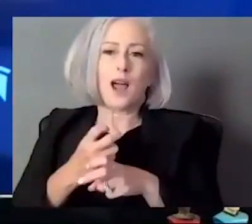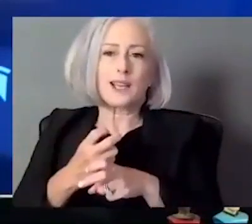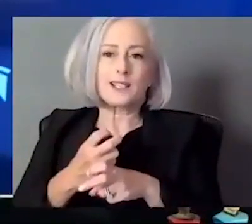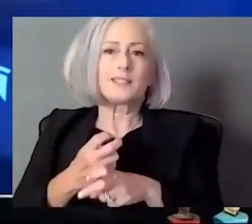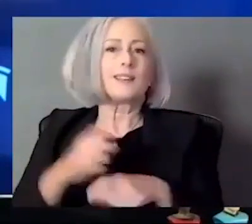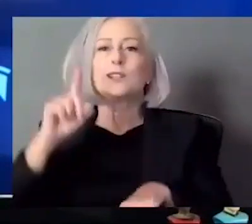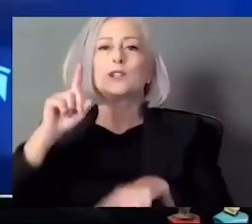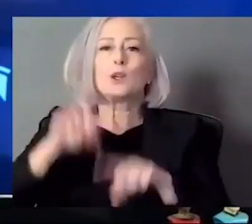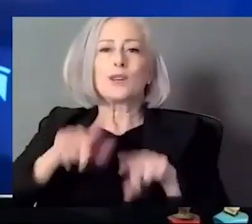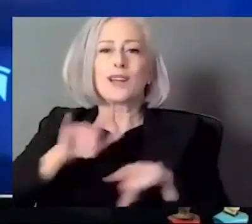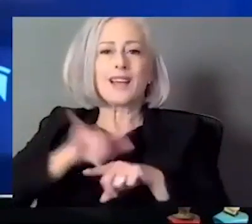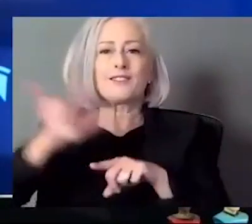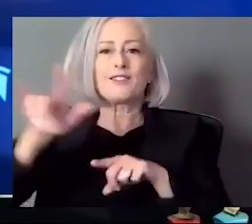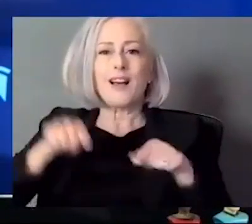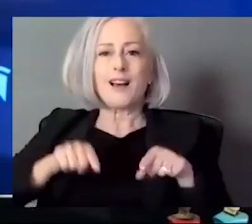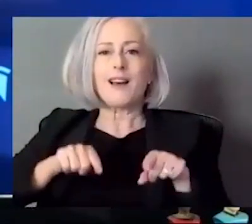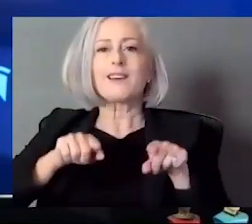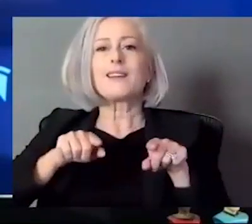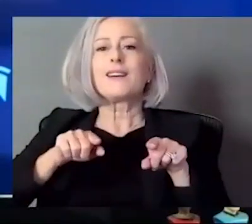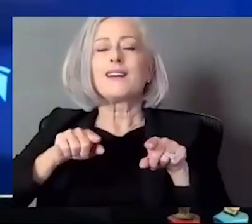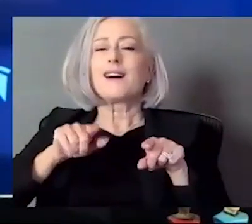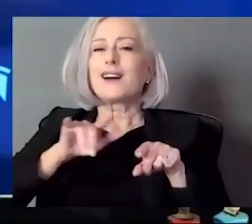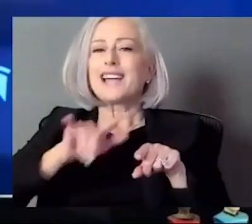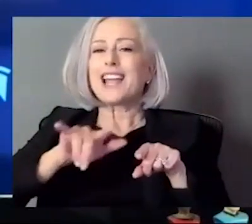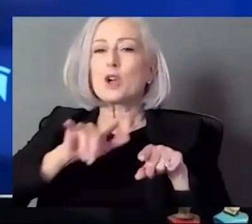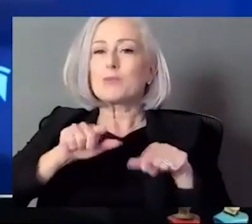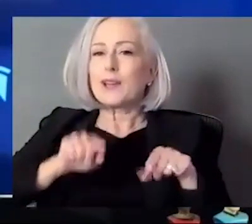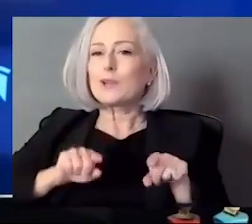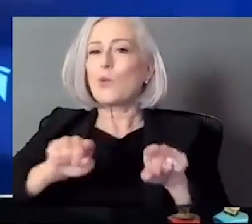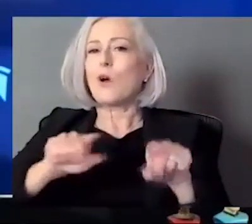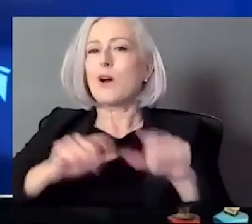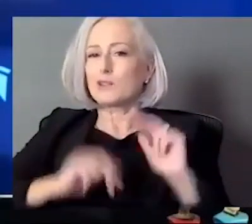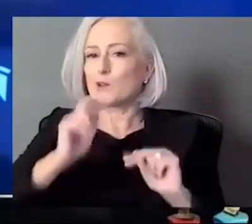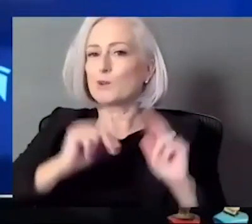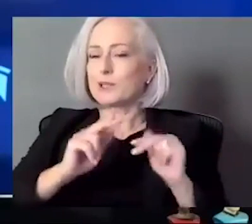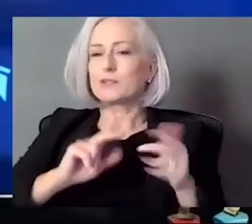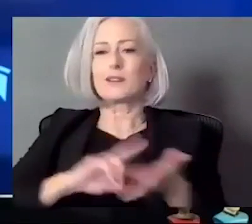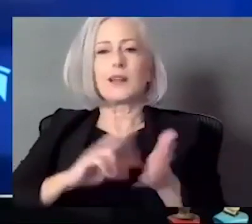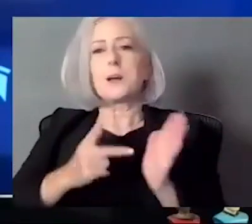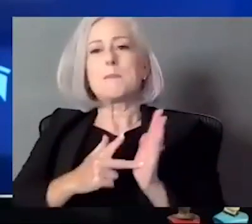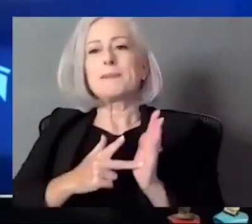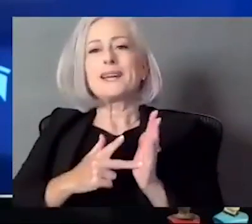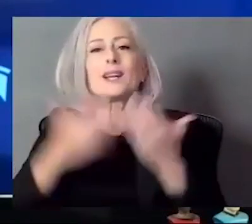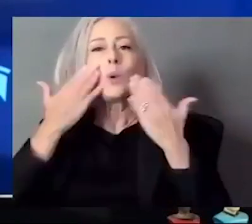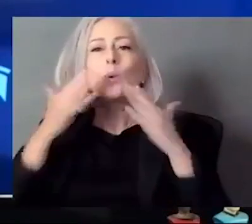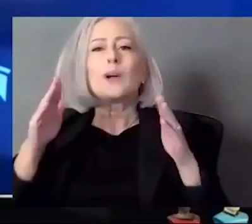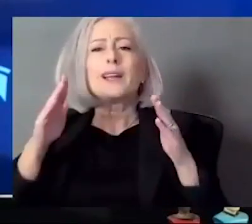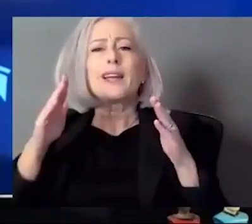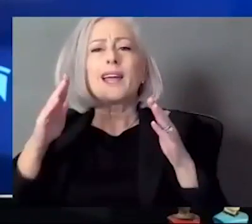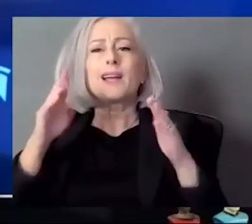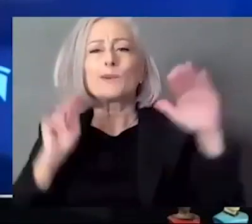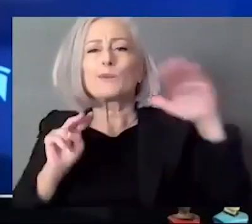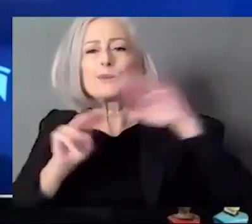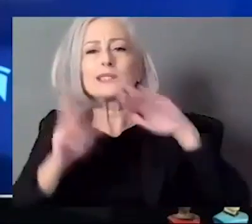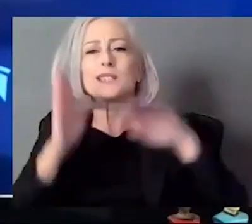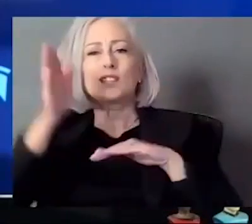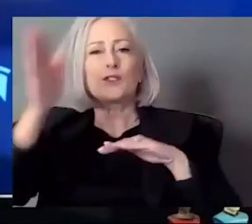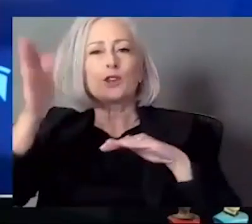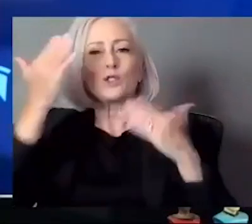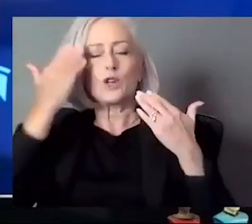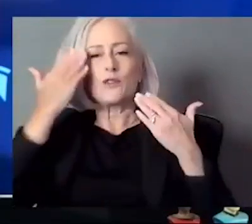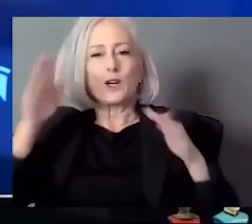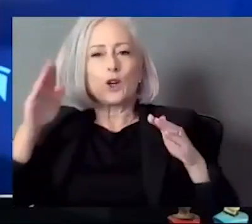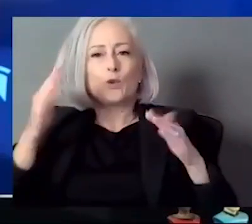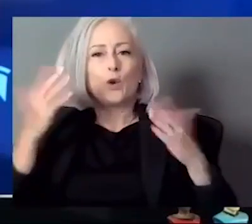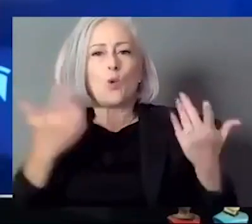he steady and was he honest? Absolutely. And I think that respirable thing, when he said, this is a respirable disease like the common cold, only